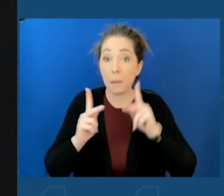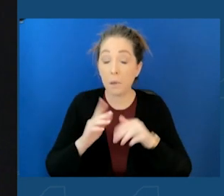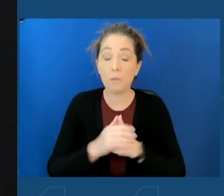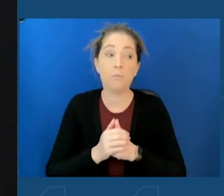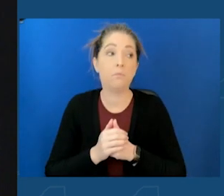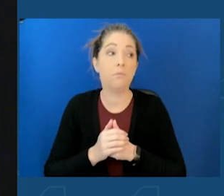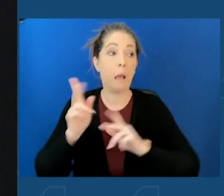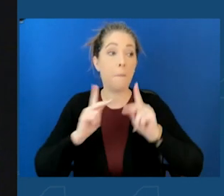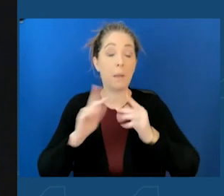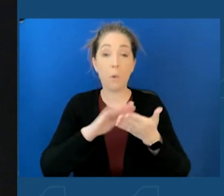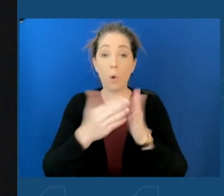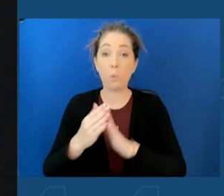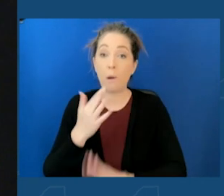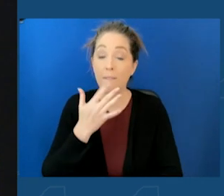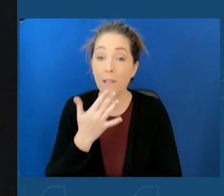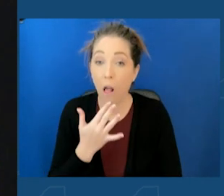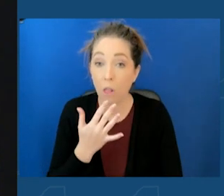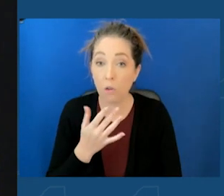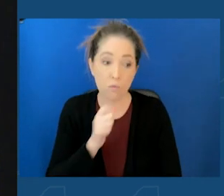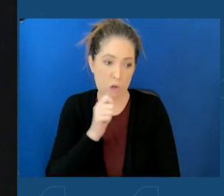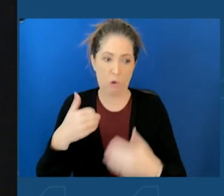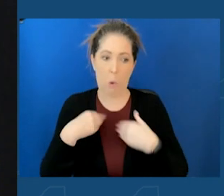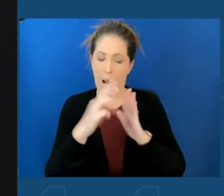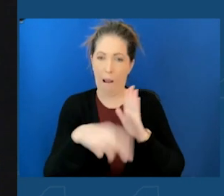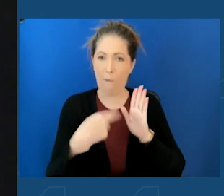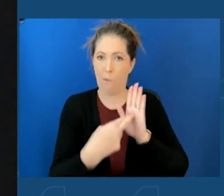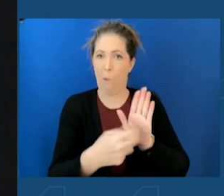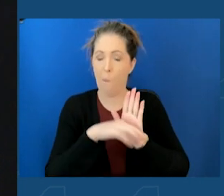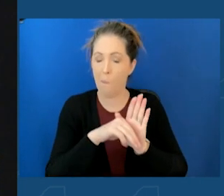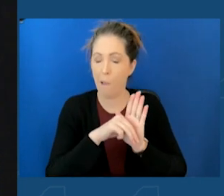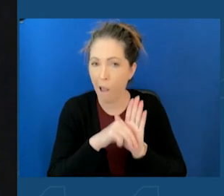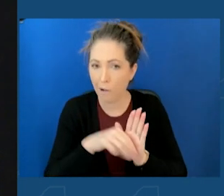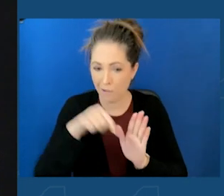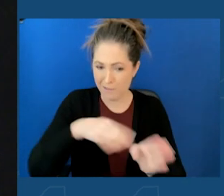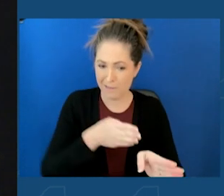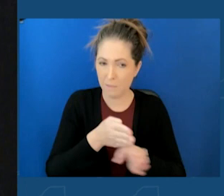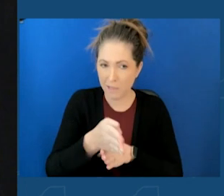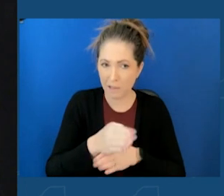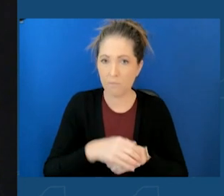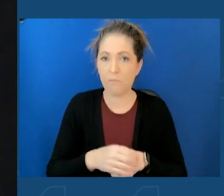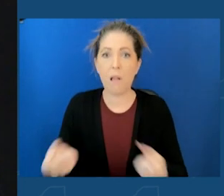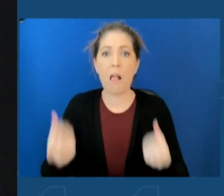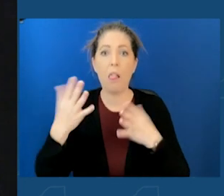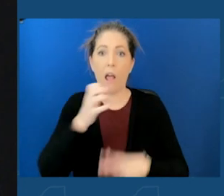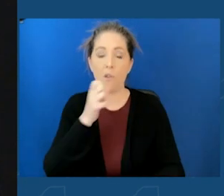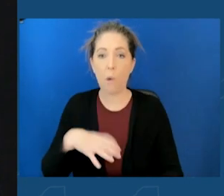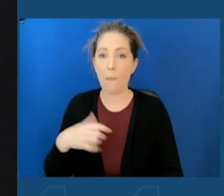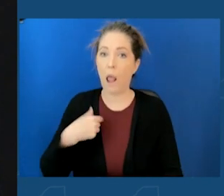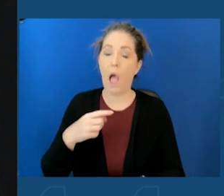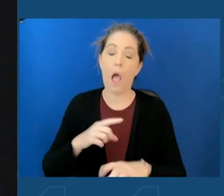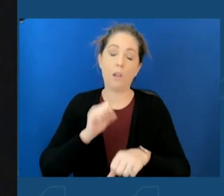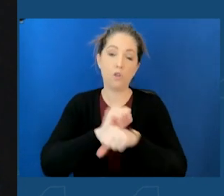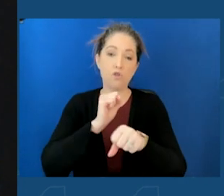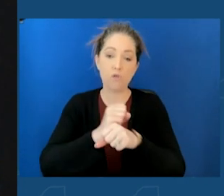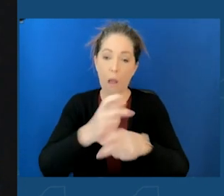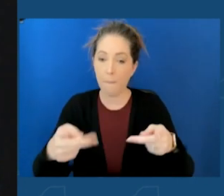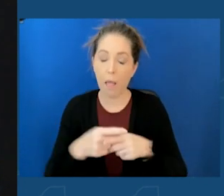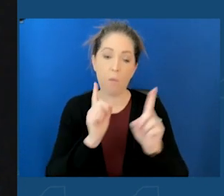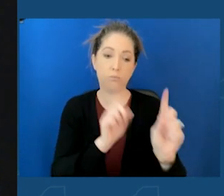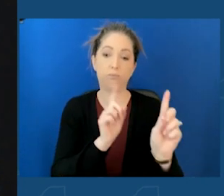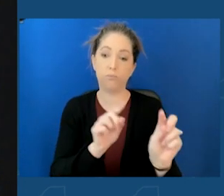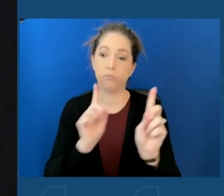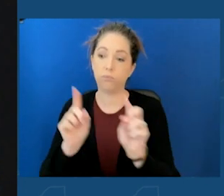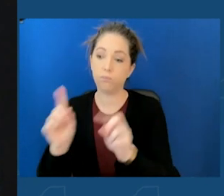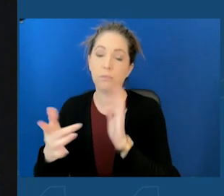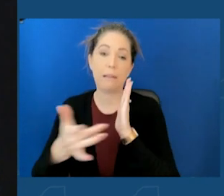models in this industry. A lot of women, I go to job sites every single week. Sometimes it's tech, sometimes it's construction. I'm always